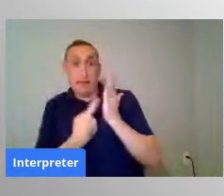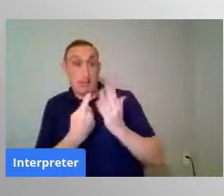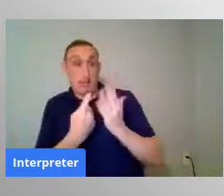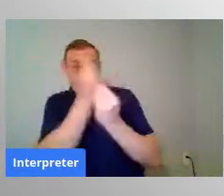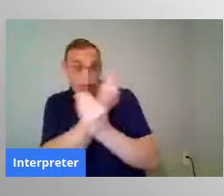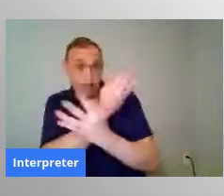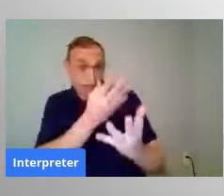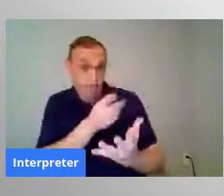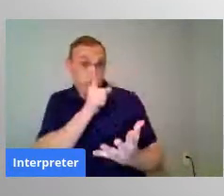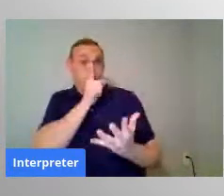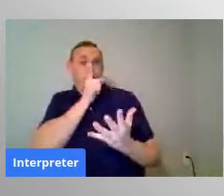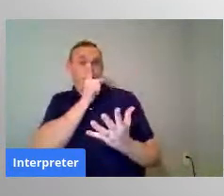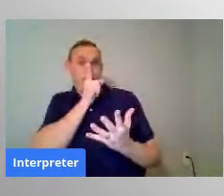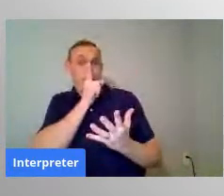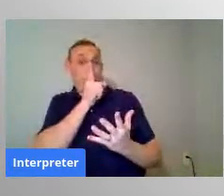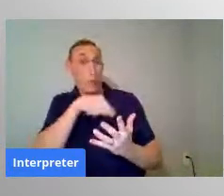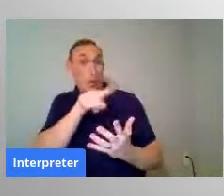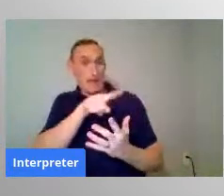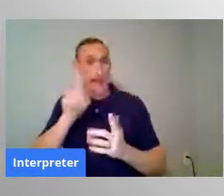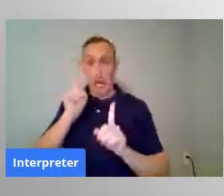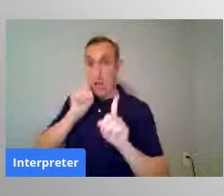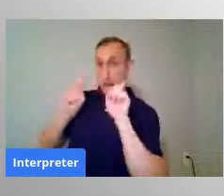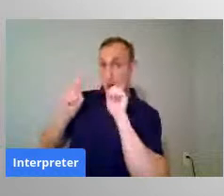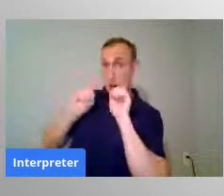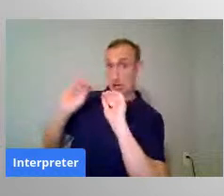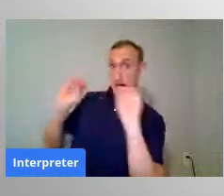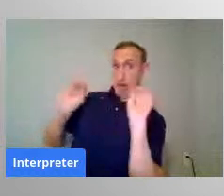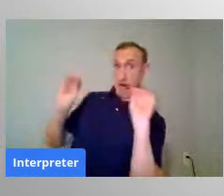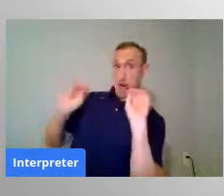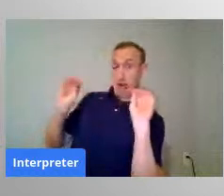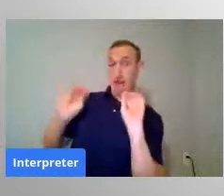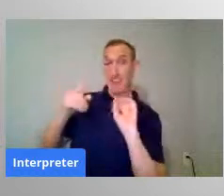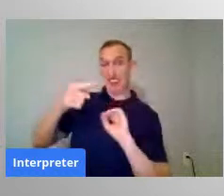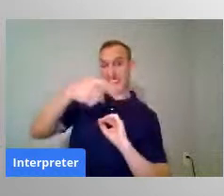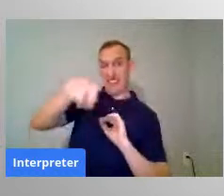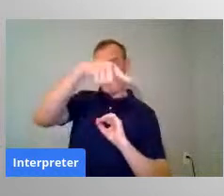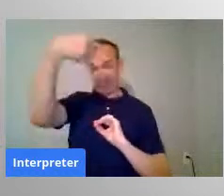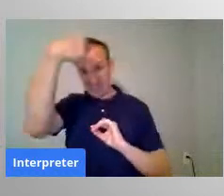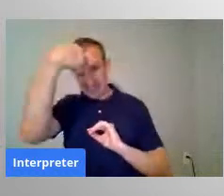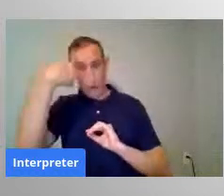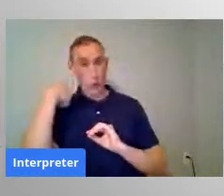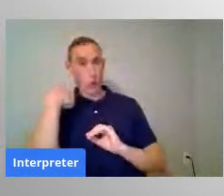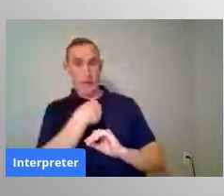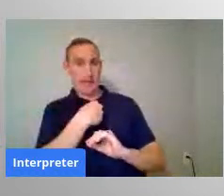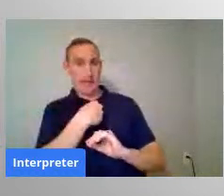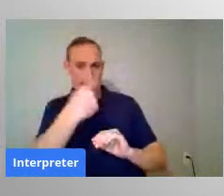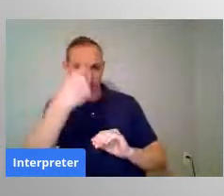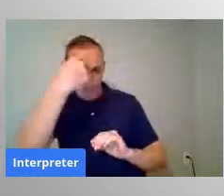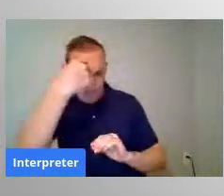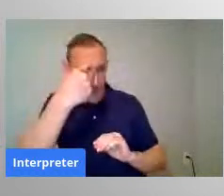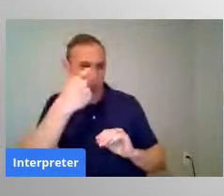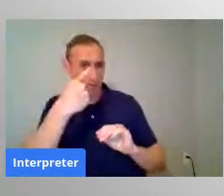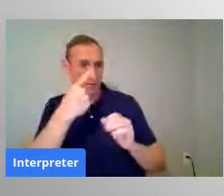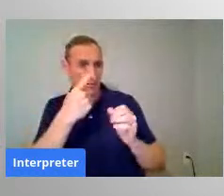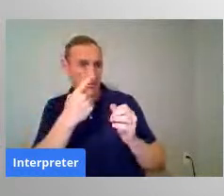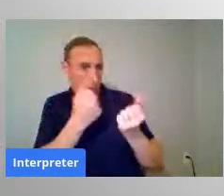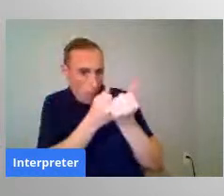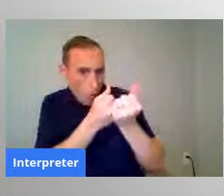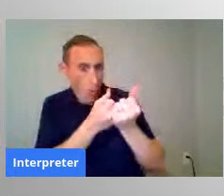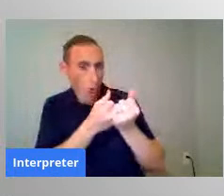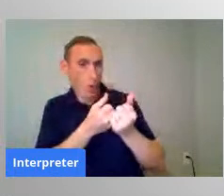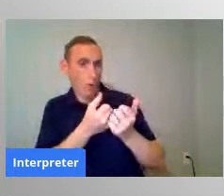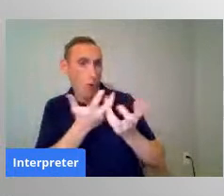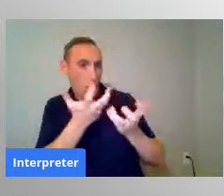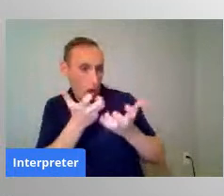the assumption is that it's not thought about. And that's totally understandable. I'm the same way. So we have really worked to be very intentional in our